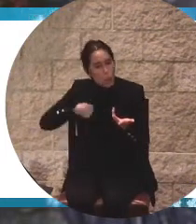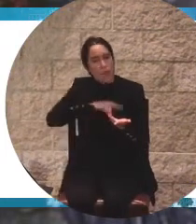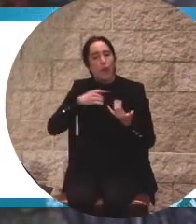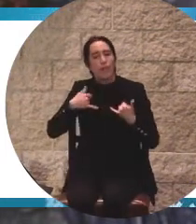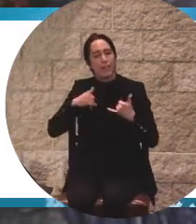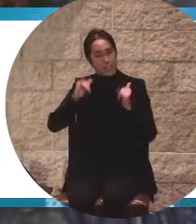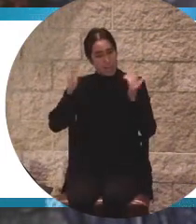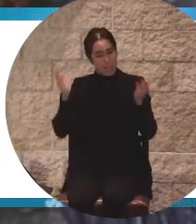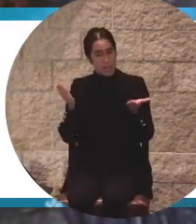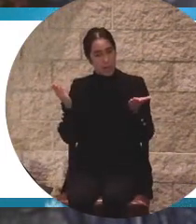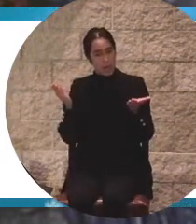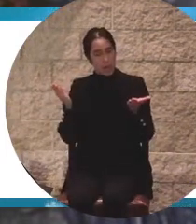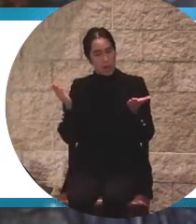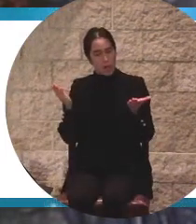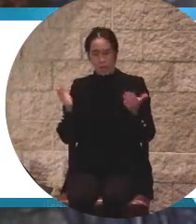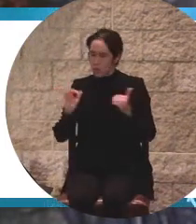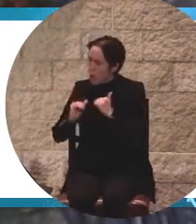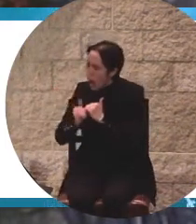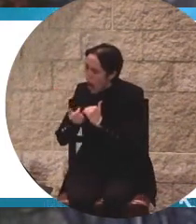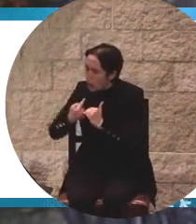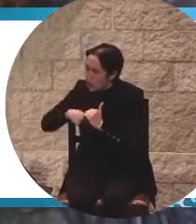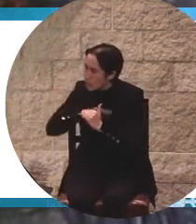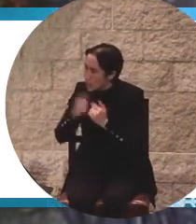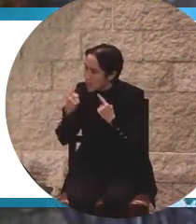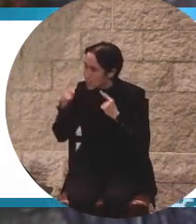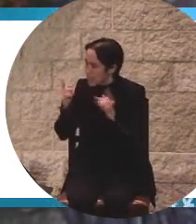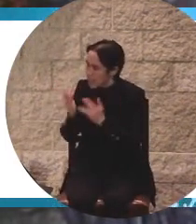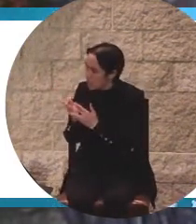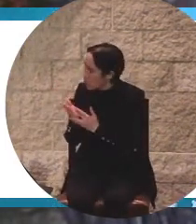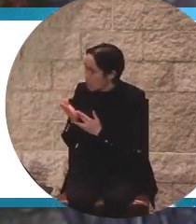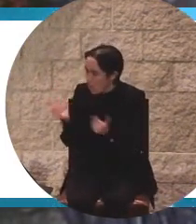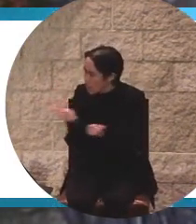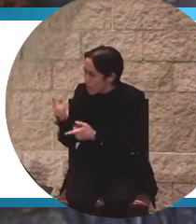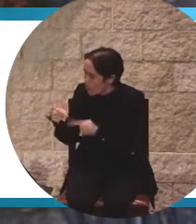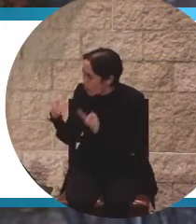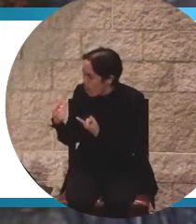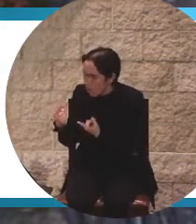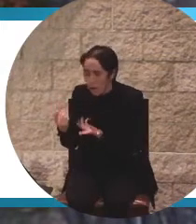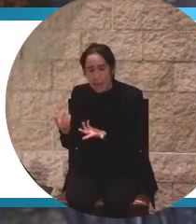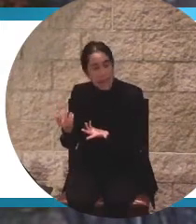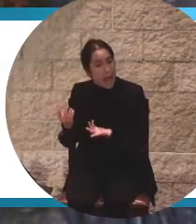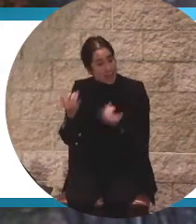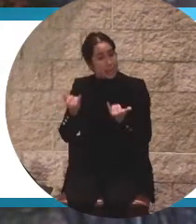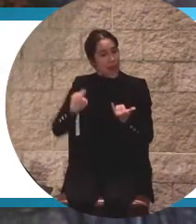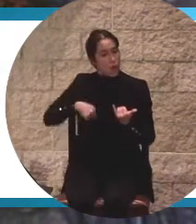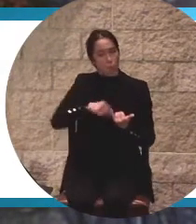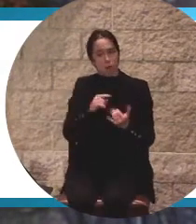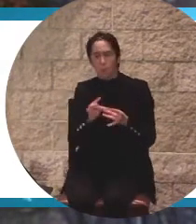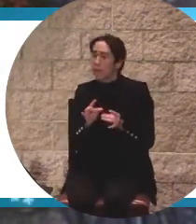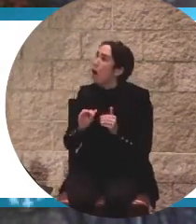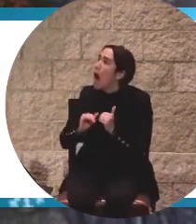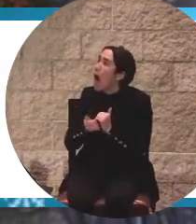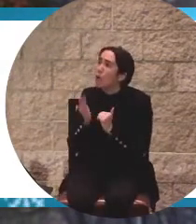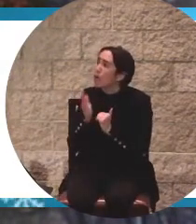How did we do that? We go, how are we going to live through the winter? You know what? Because